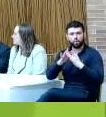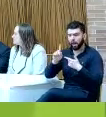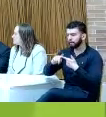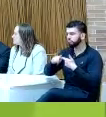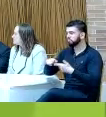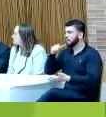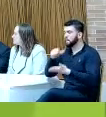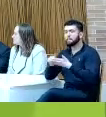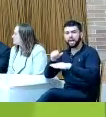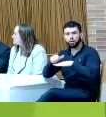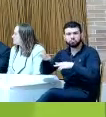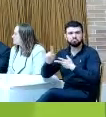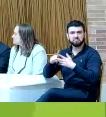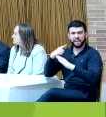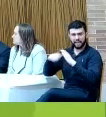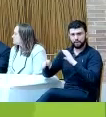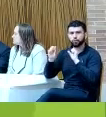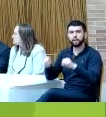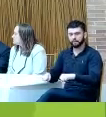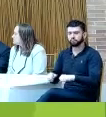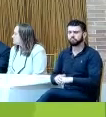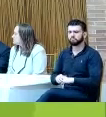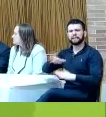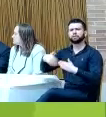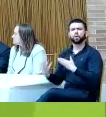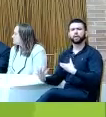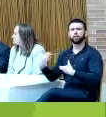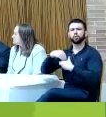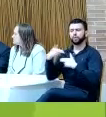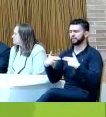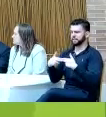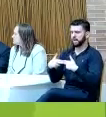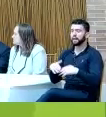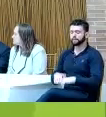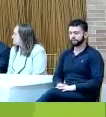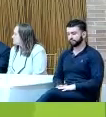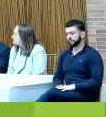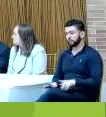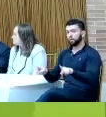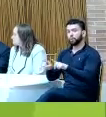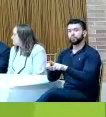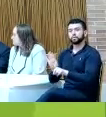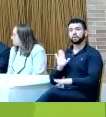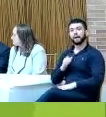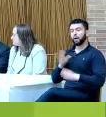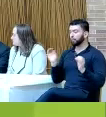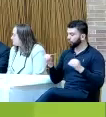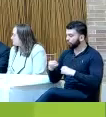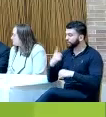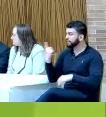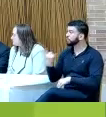is included in the slid tag and finally our office is always available to